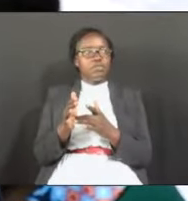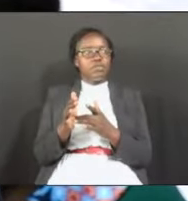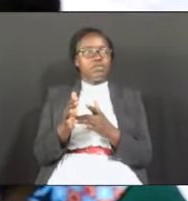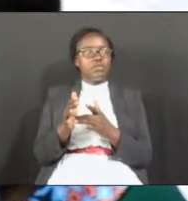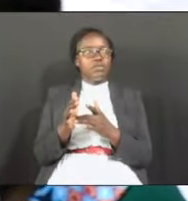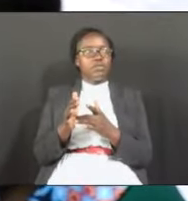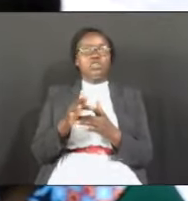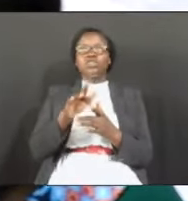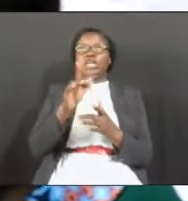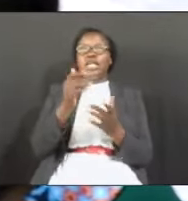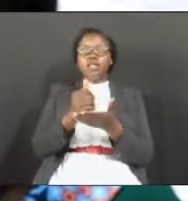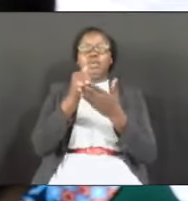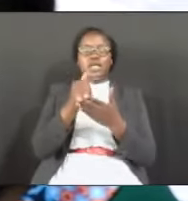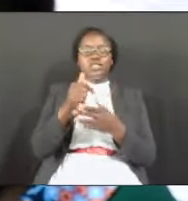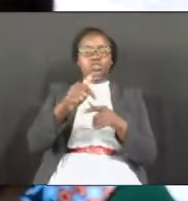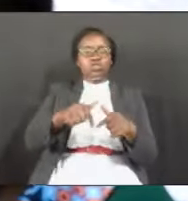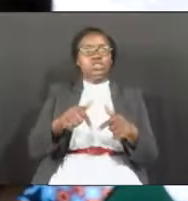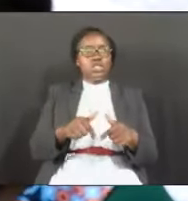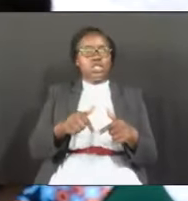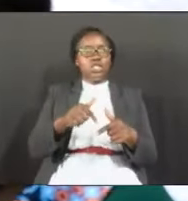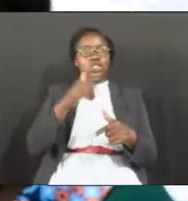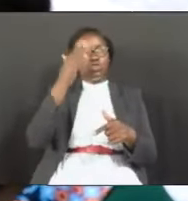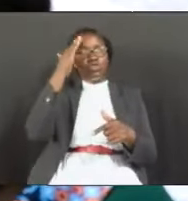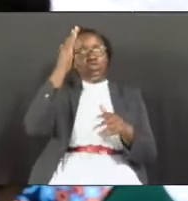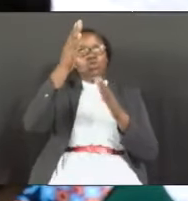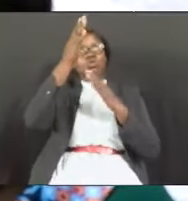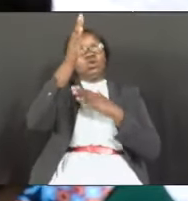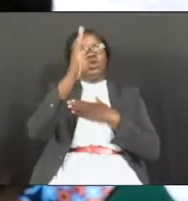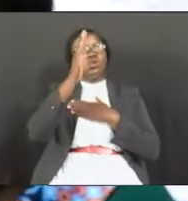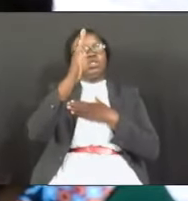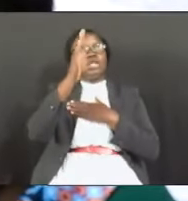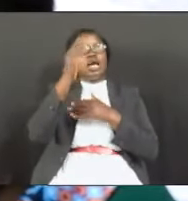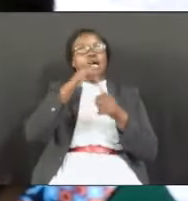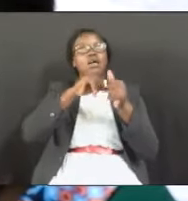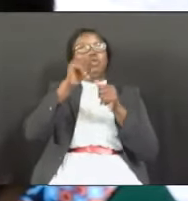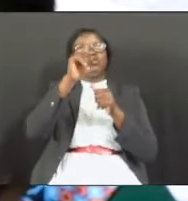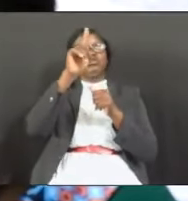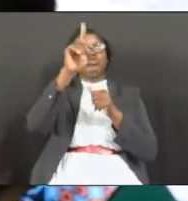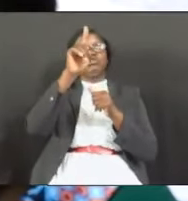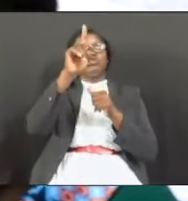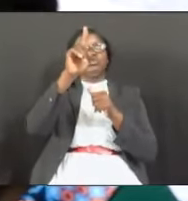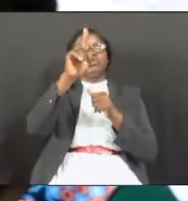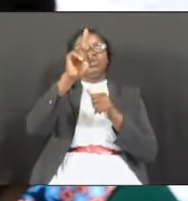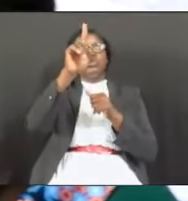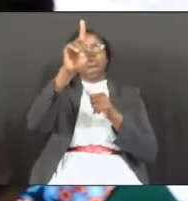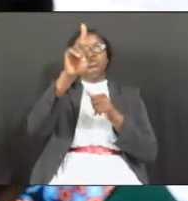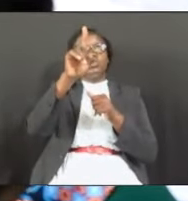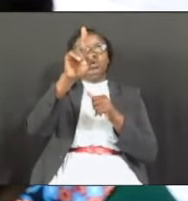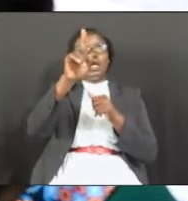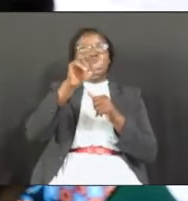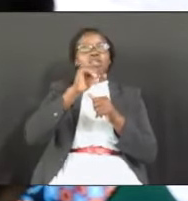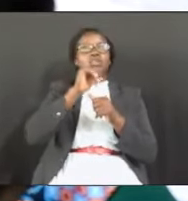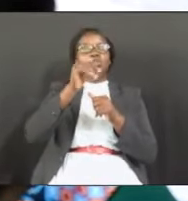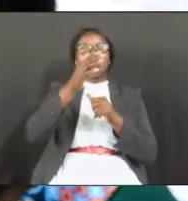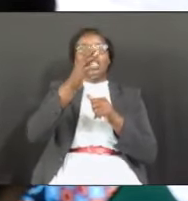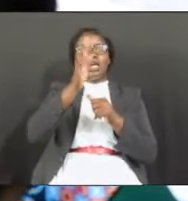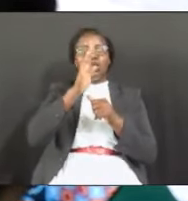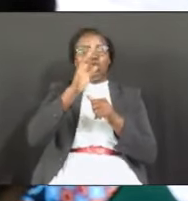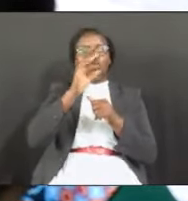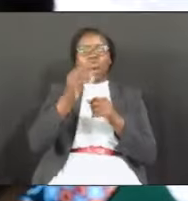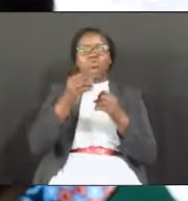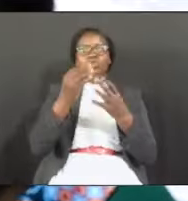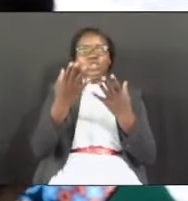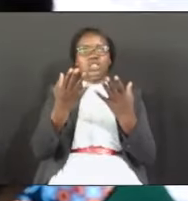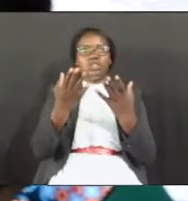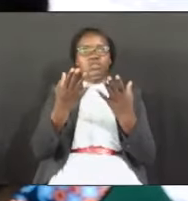today to know that you are not a God who is